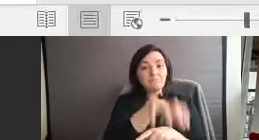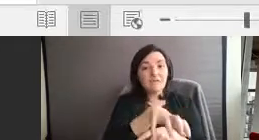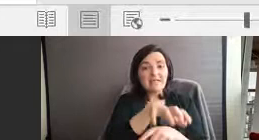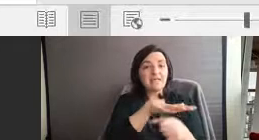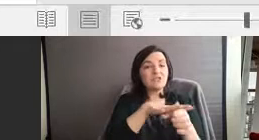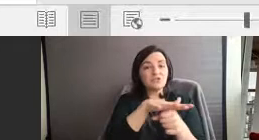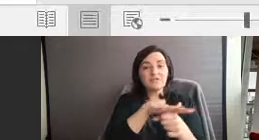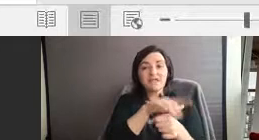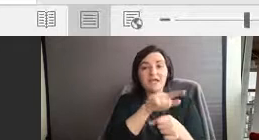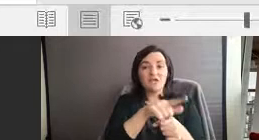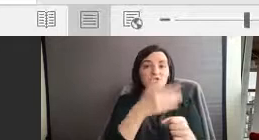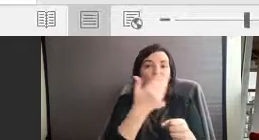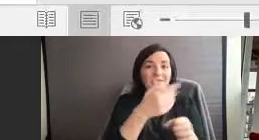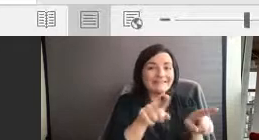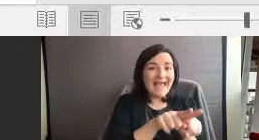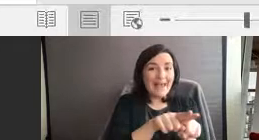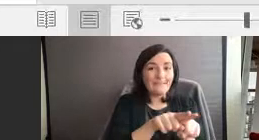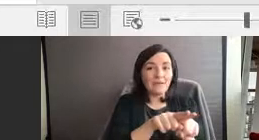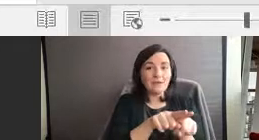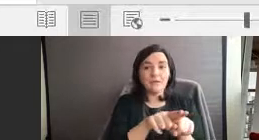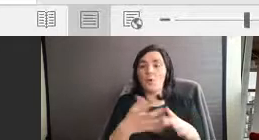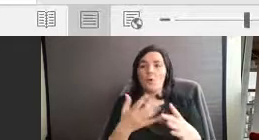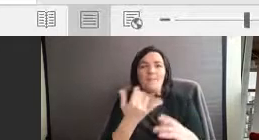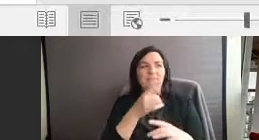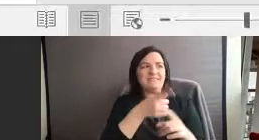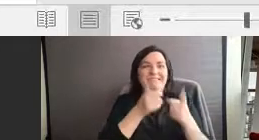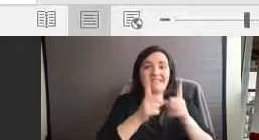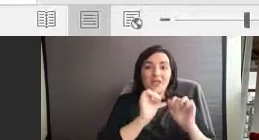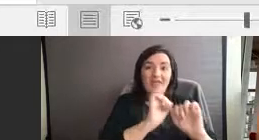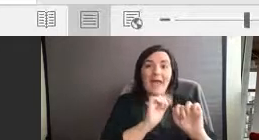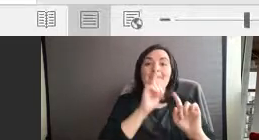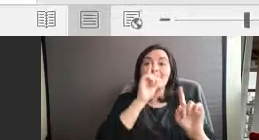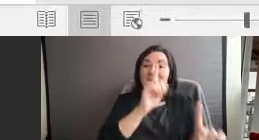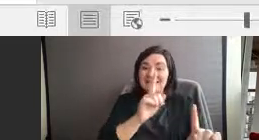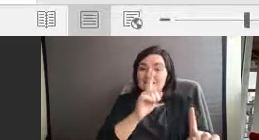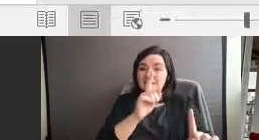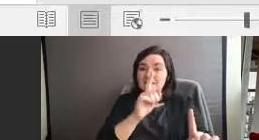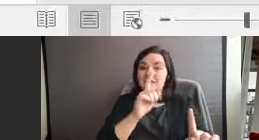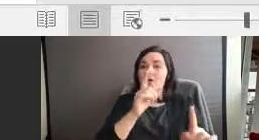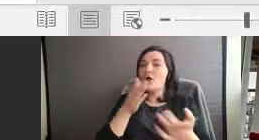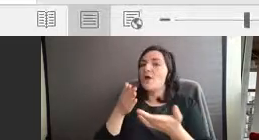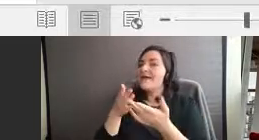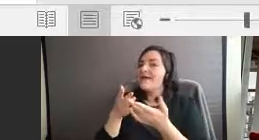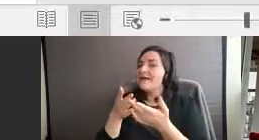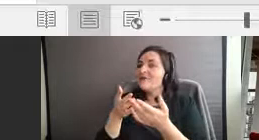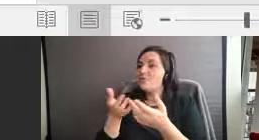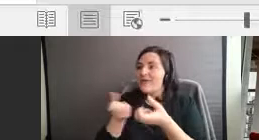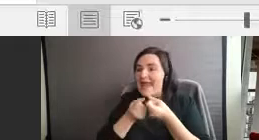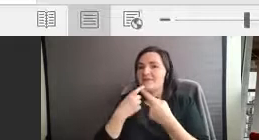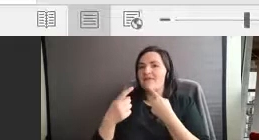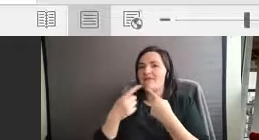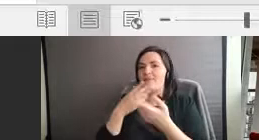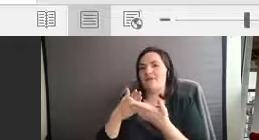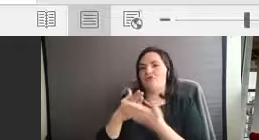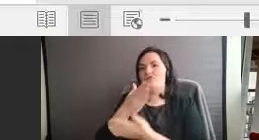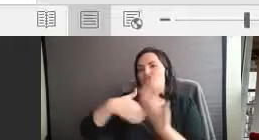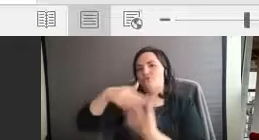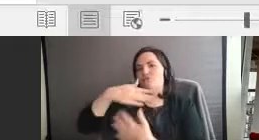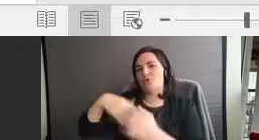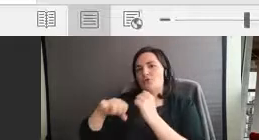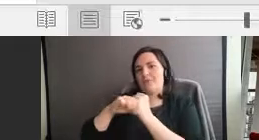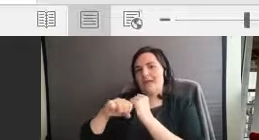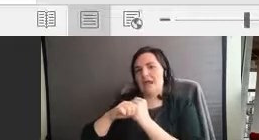are getting data from are teachers at the same school, but actually you're getting the information using social media. So